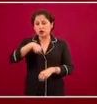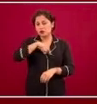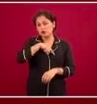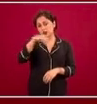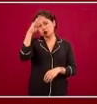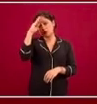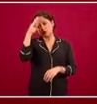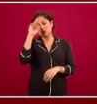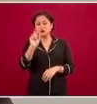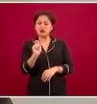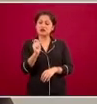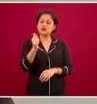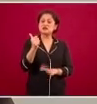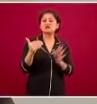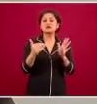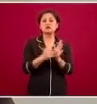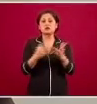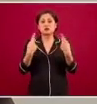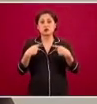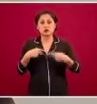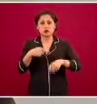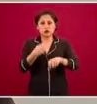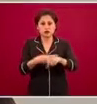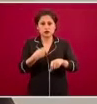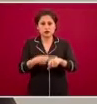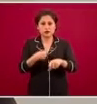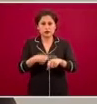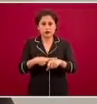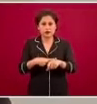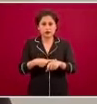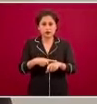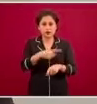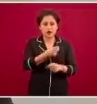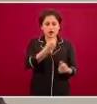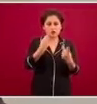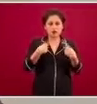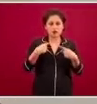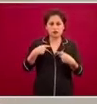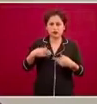roughly. And someone could say, oh, but that means